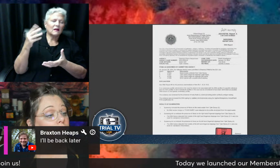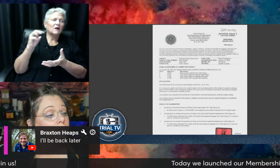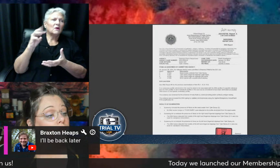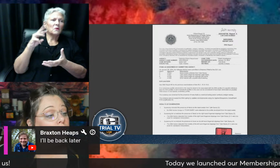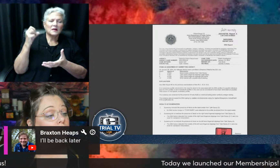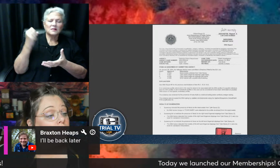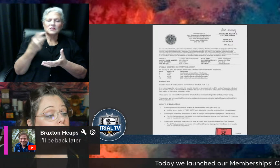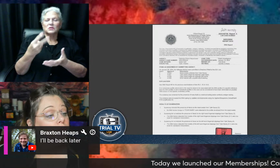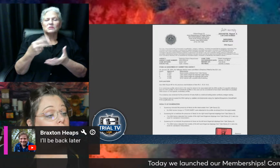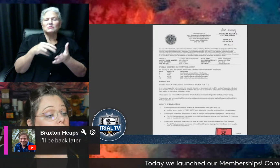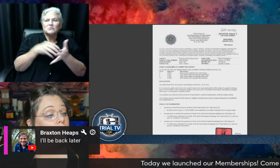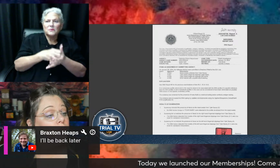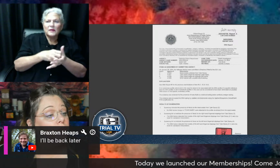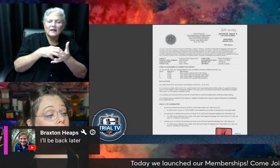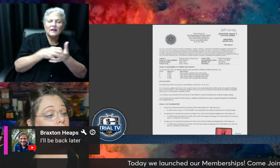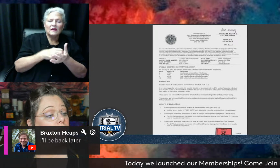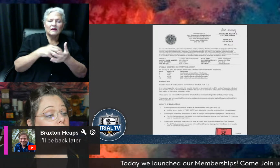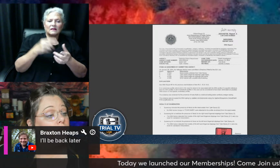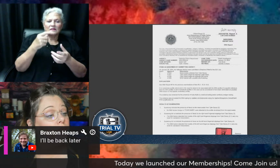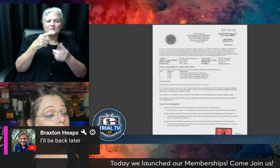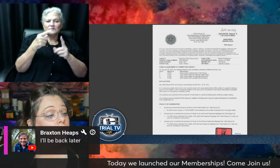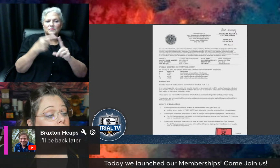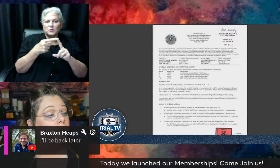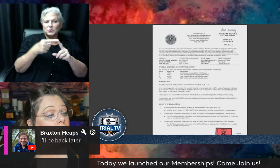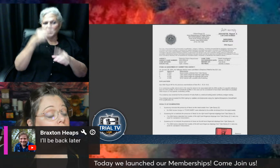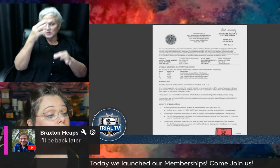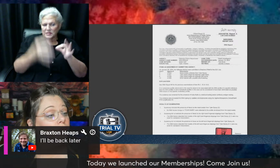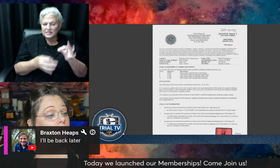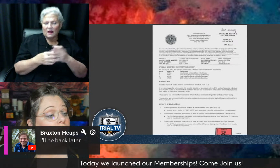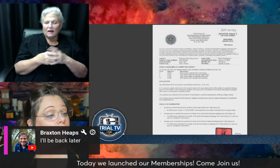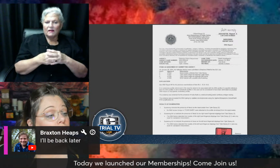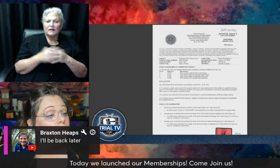no. How about item number 10?